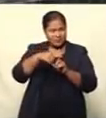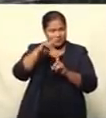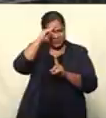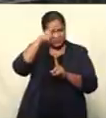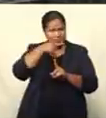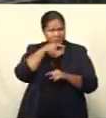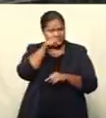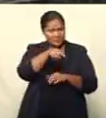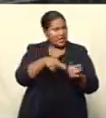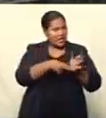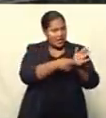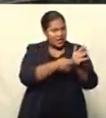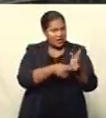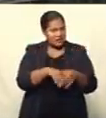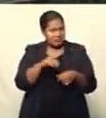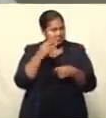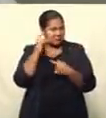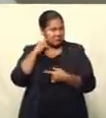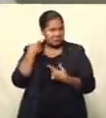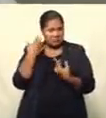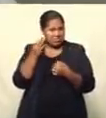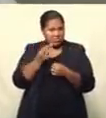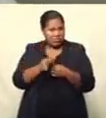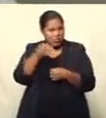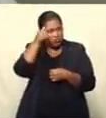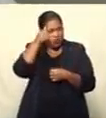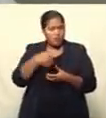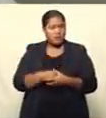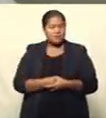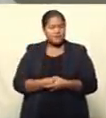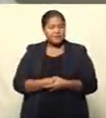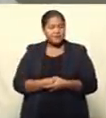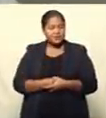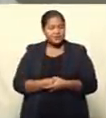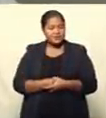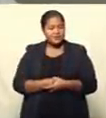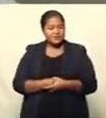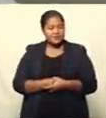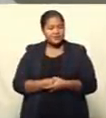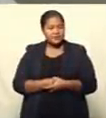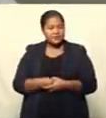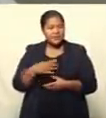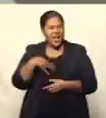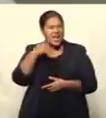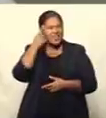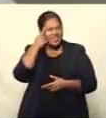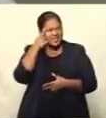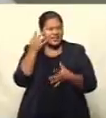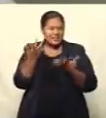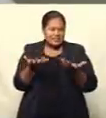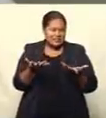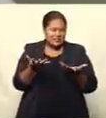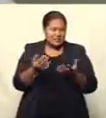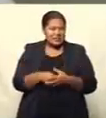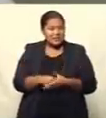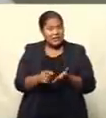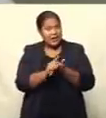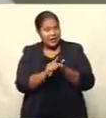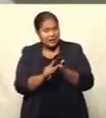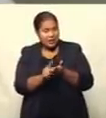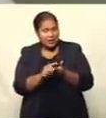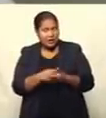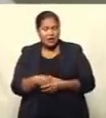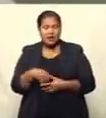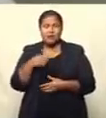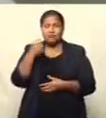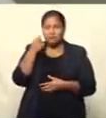gone unheeded. I think it's a little unwise that